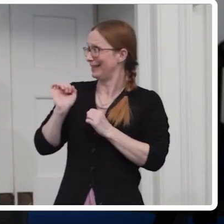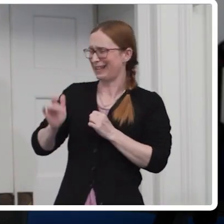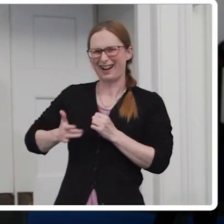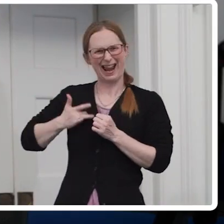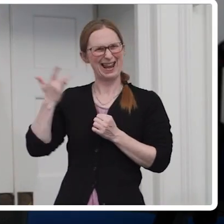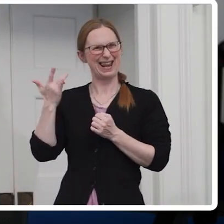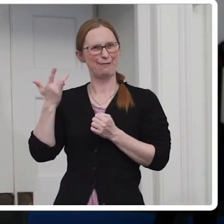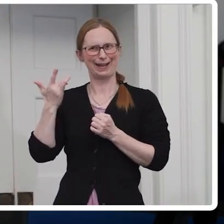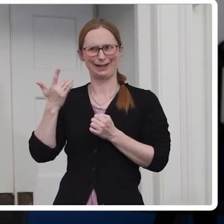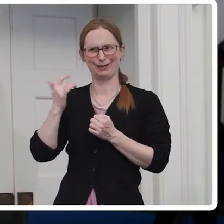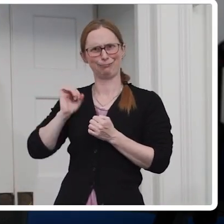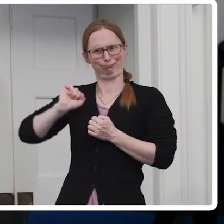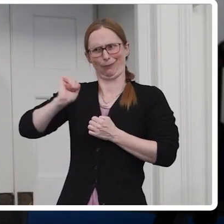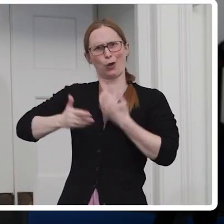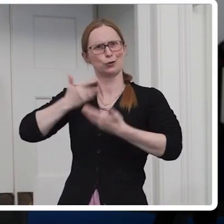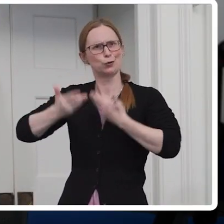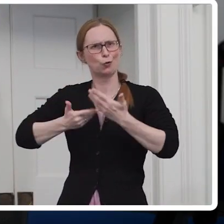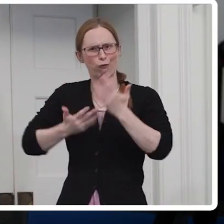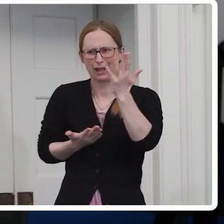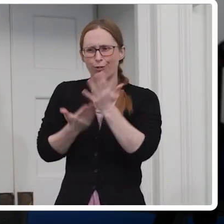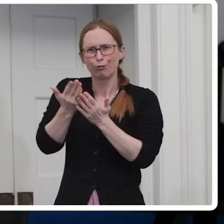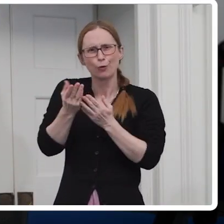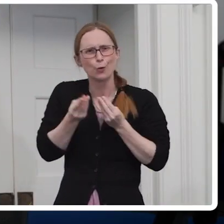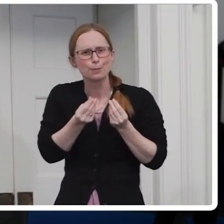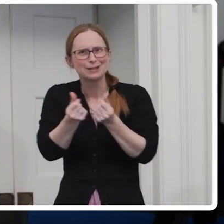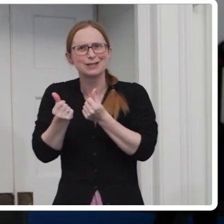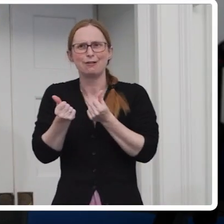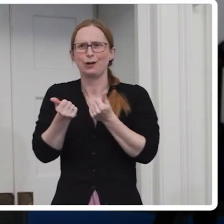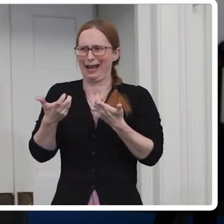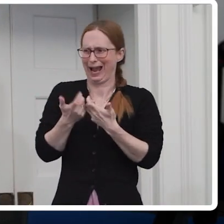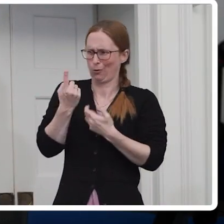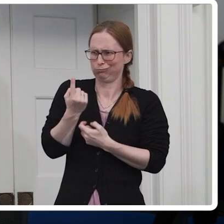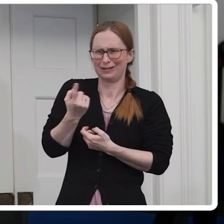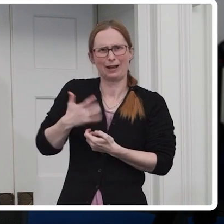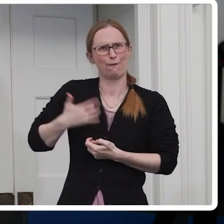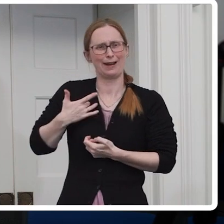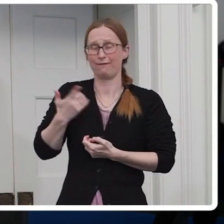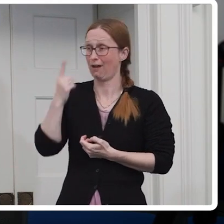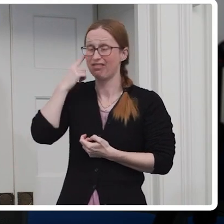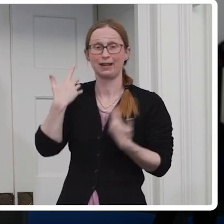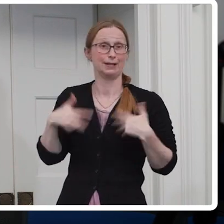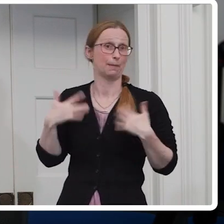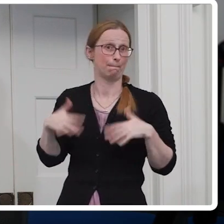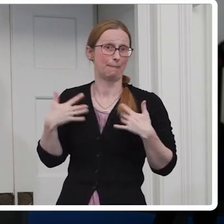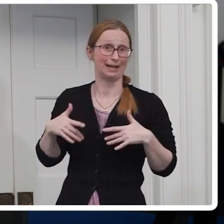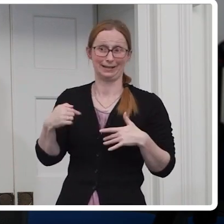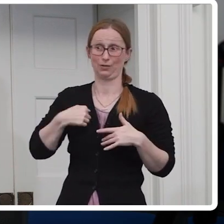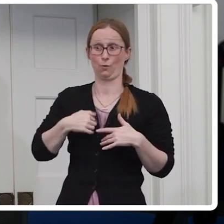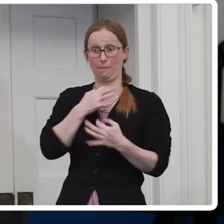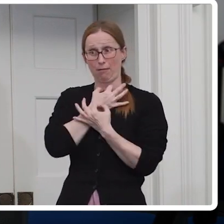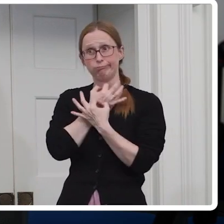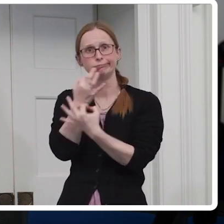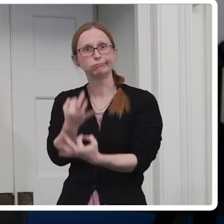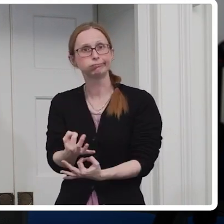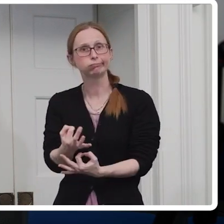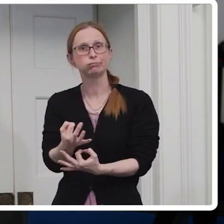a kind of living autobiography. It's telling the story through the fabric and materials of how she lived, and I think it's amazing. And that's what